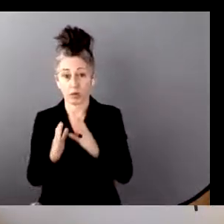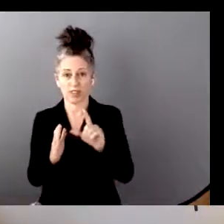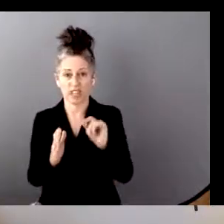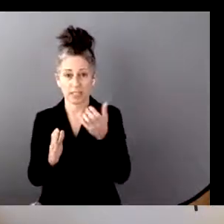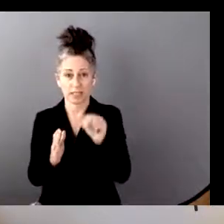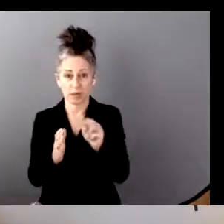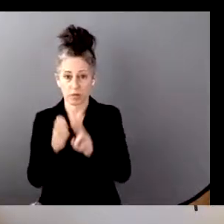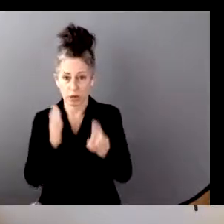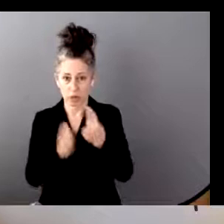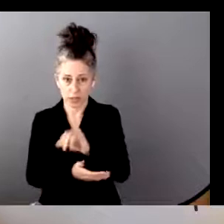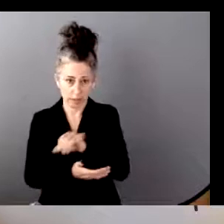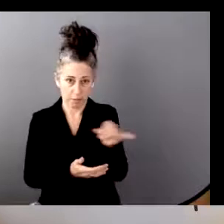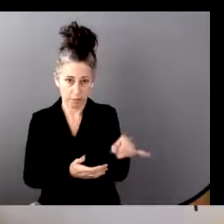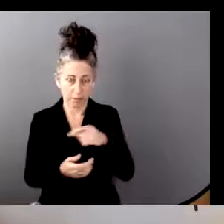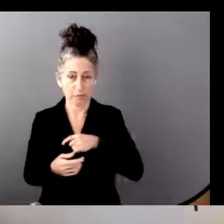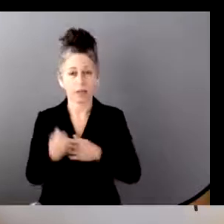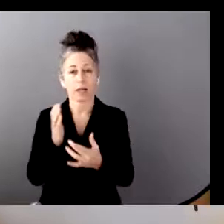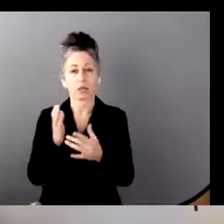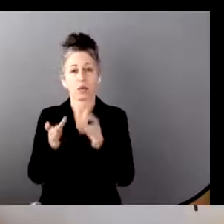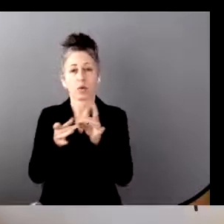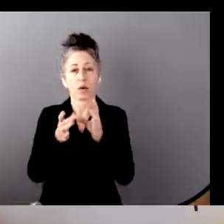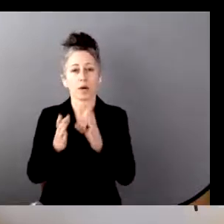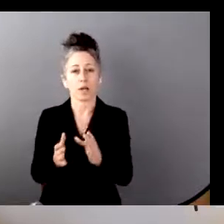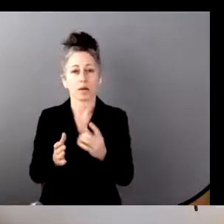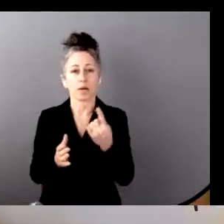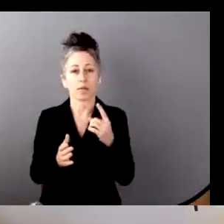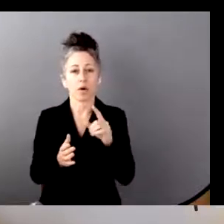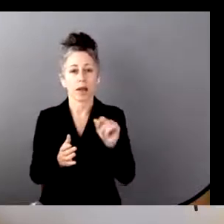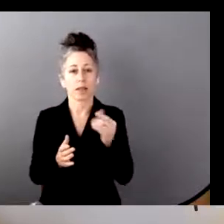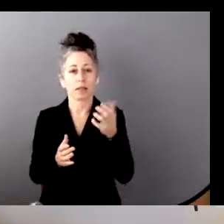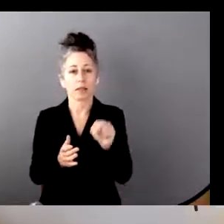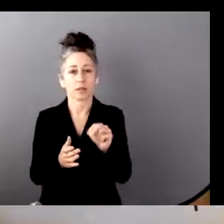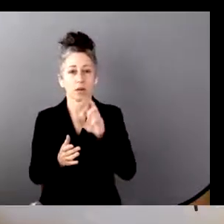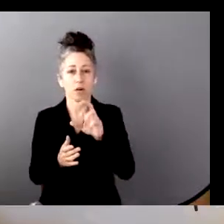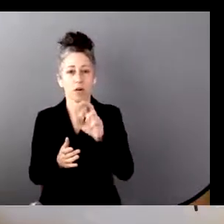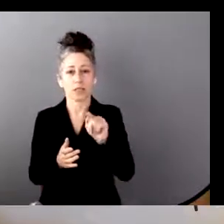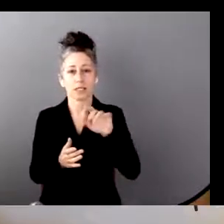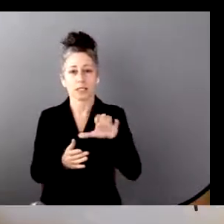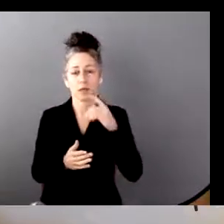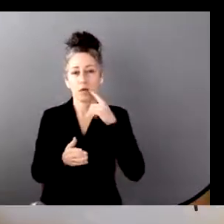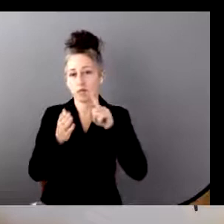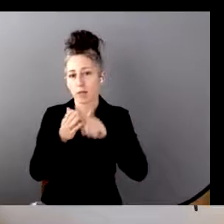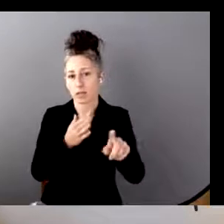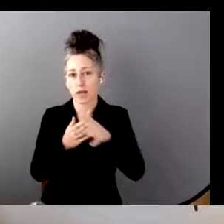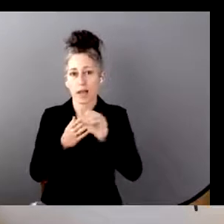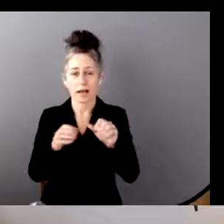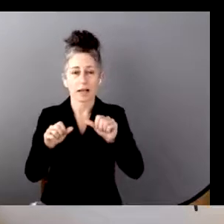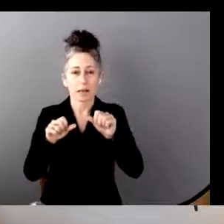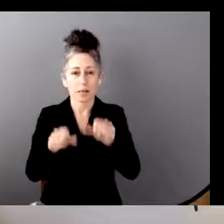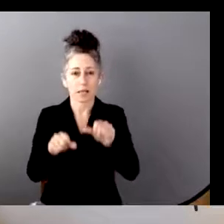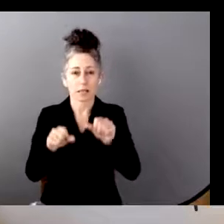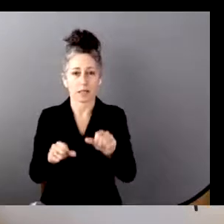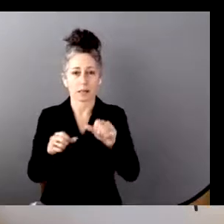also serving as technical coordinator with Langston's RRTC on research and capacity building for